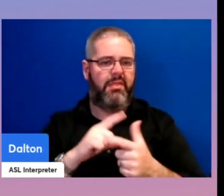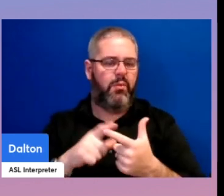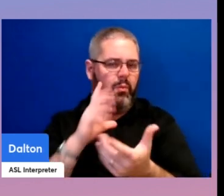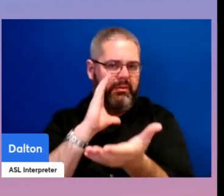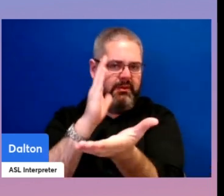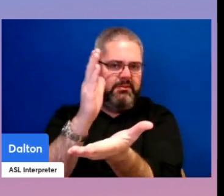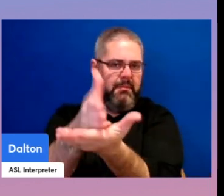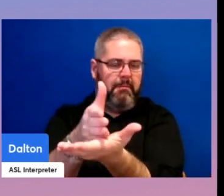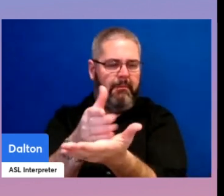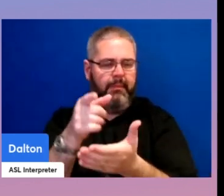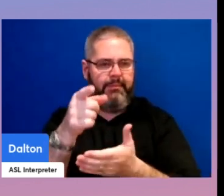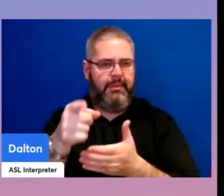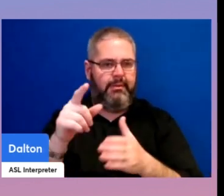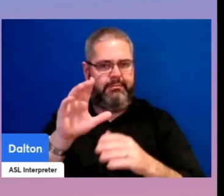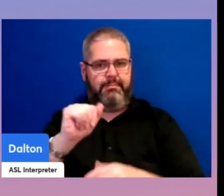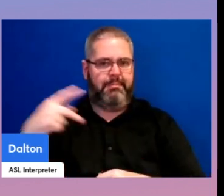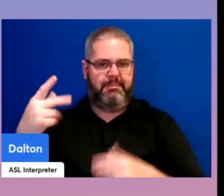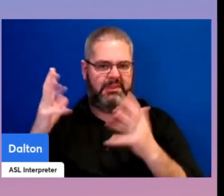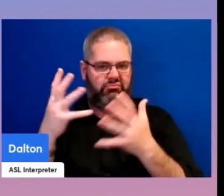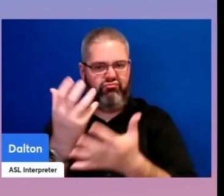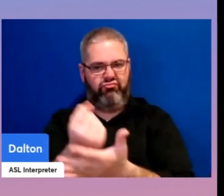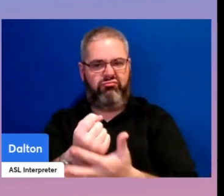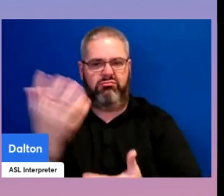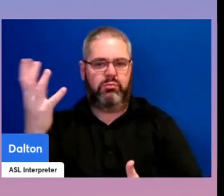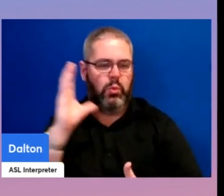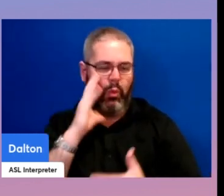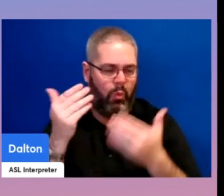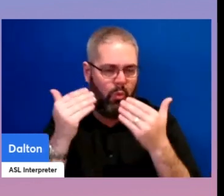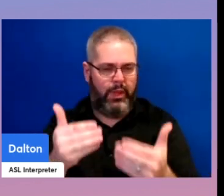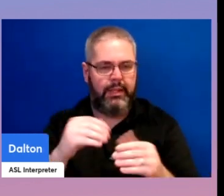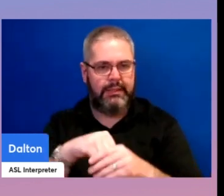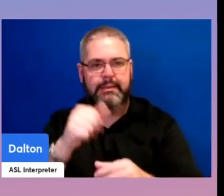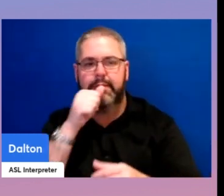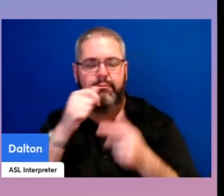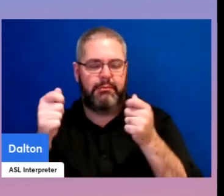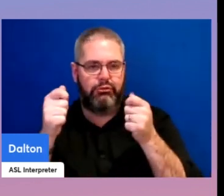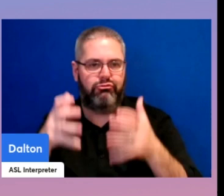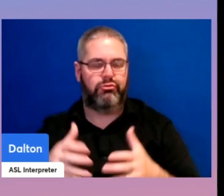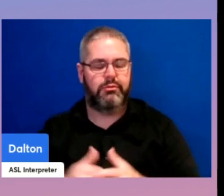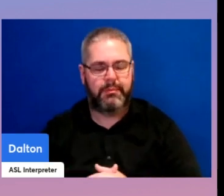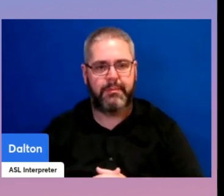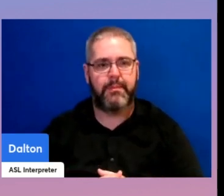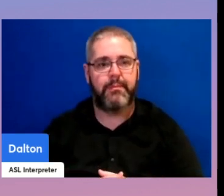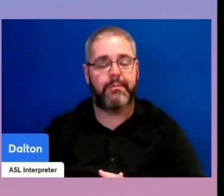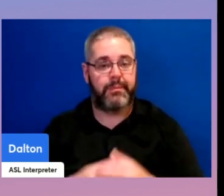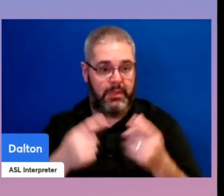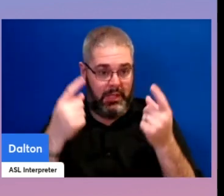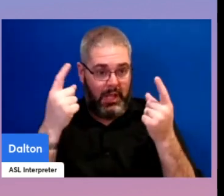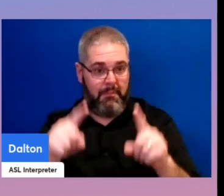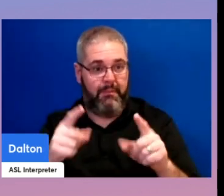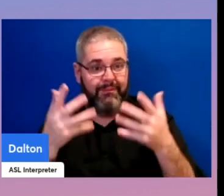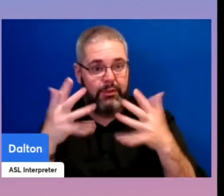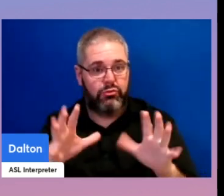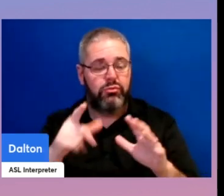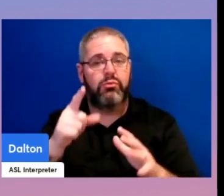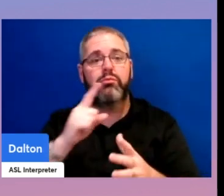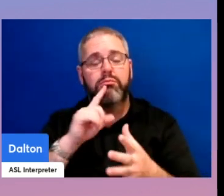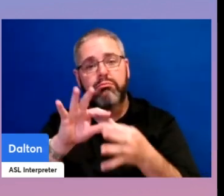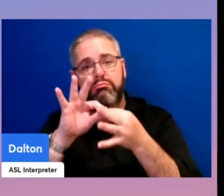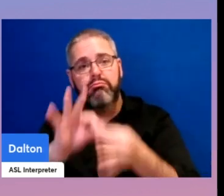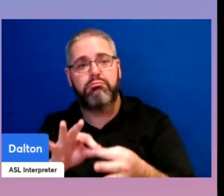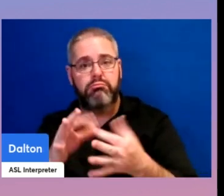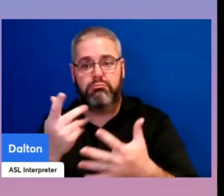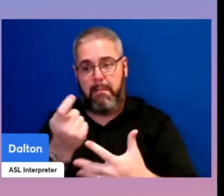that replication into the Secret Manager. So once we do that, the association has been